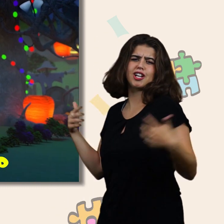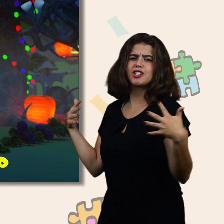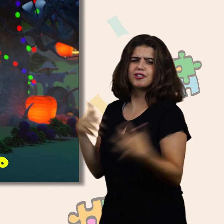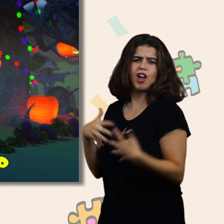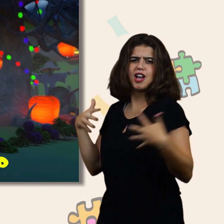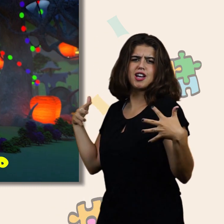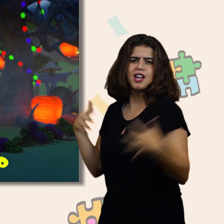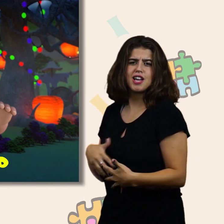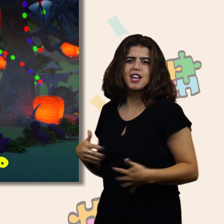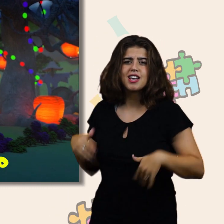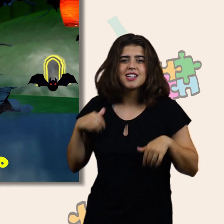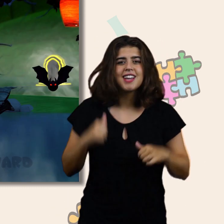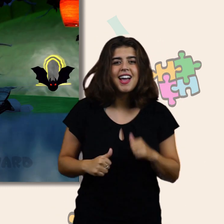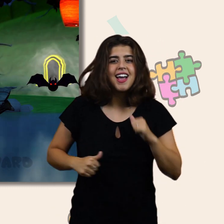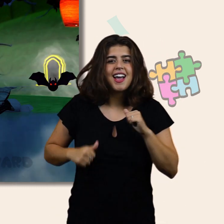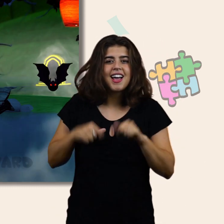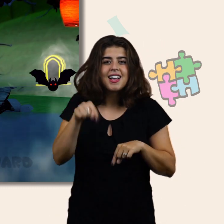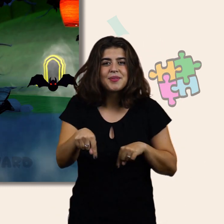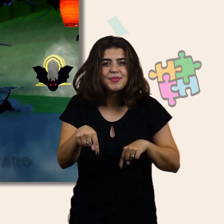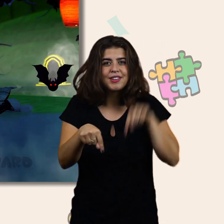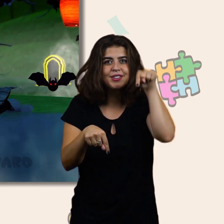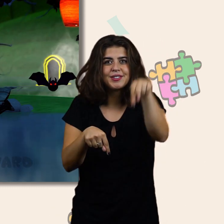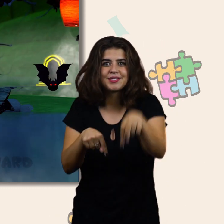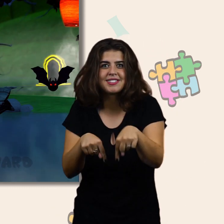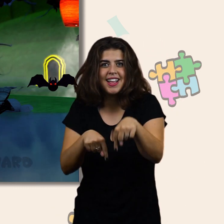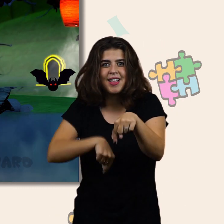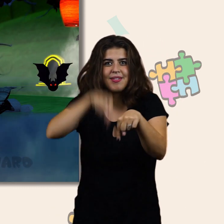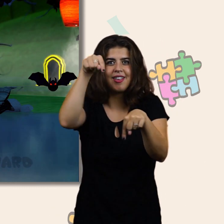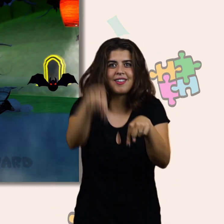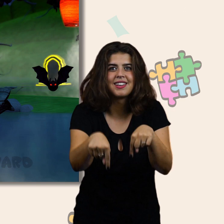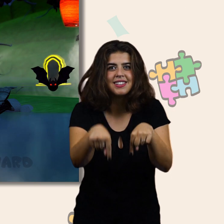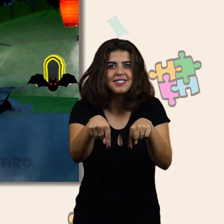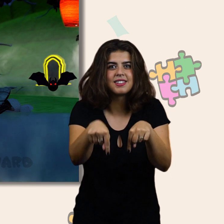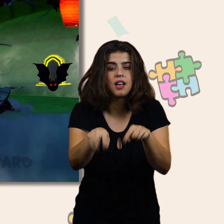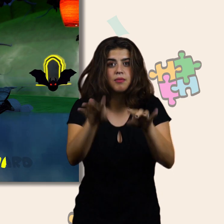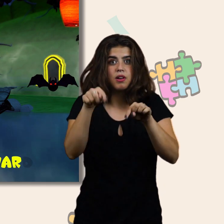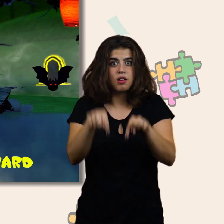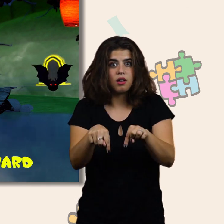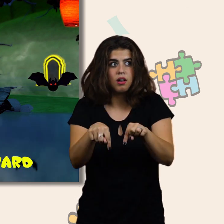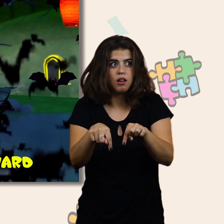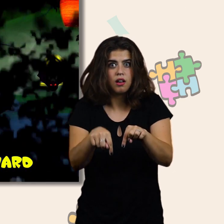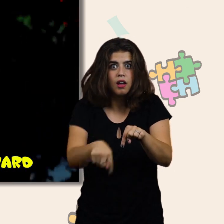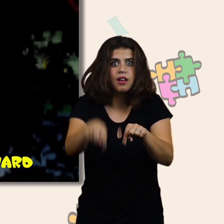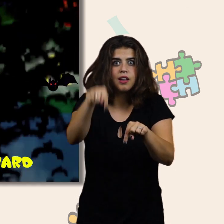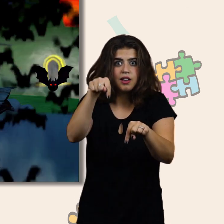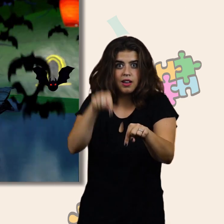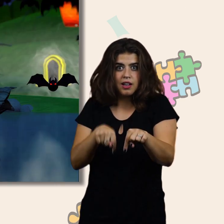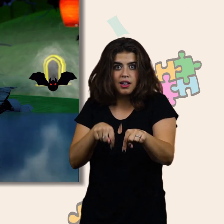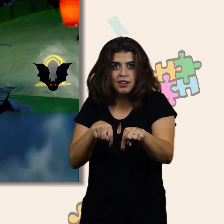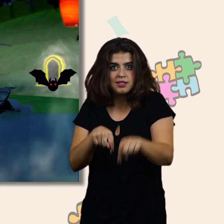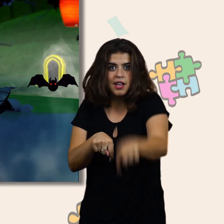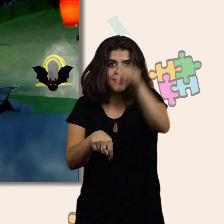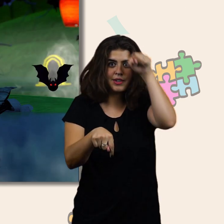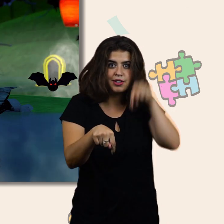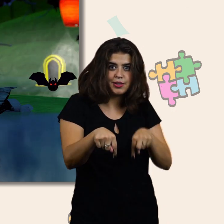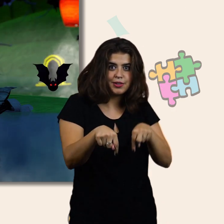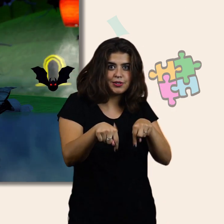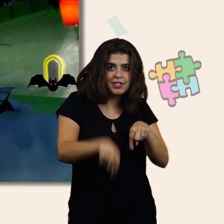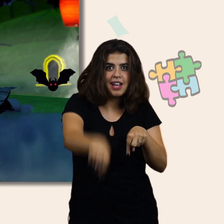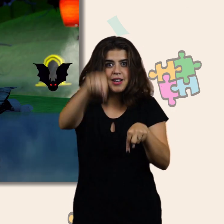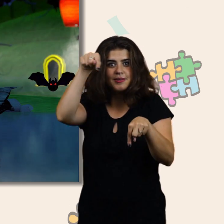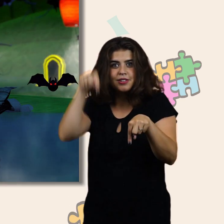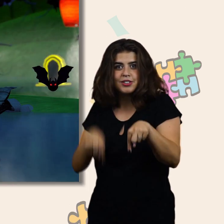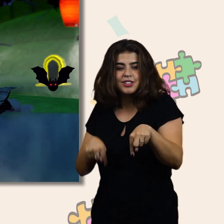we're not afraid. One step, two steps, three steps forward. One step,